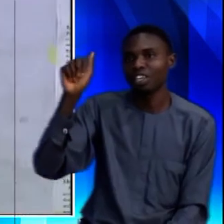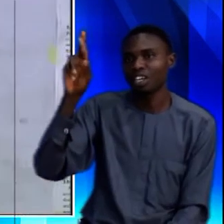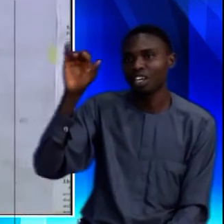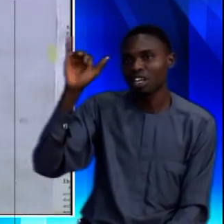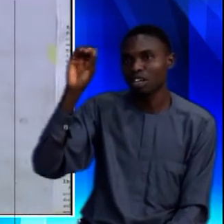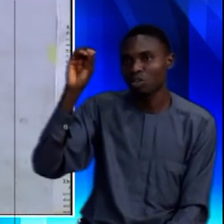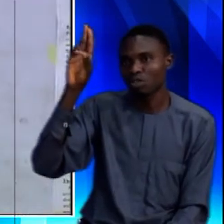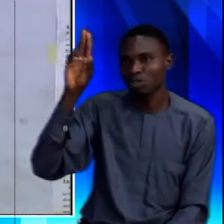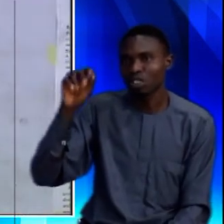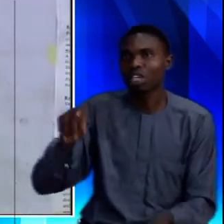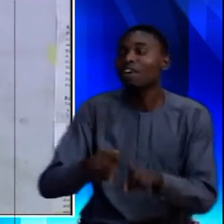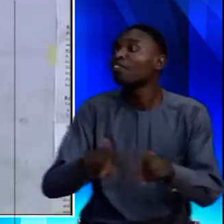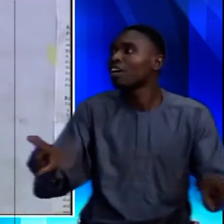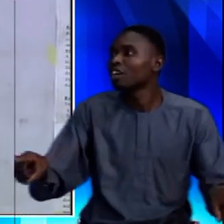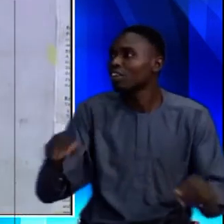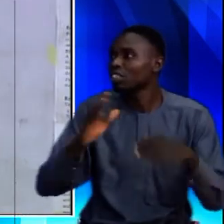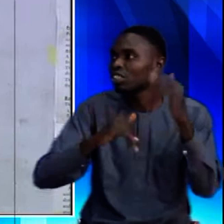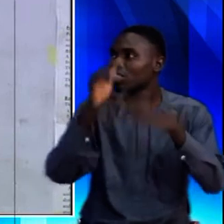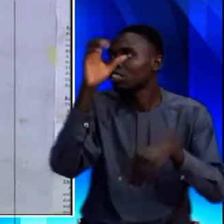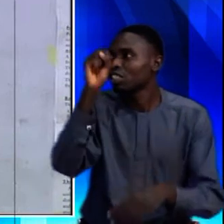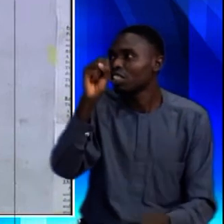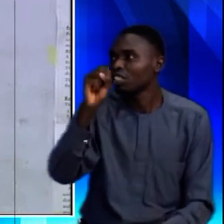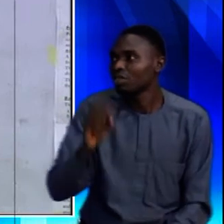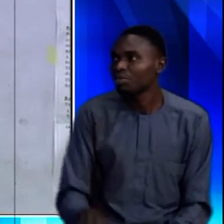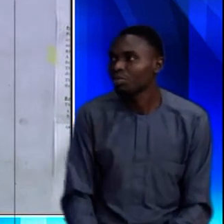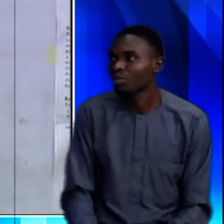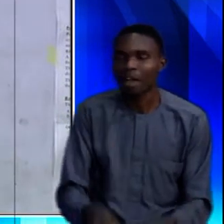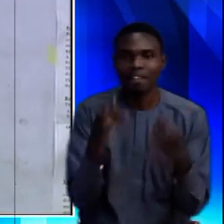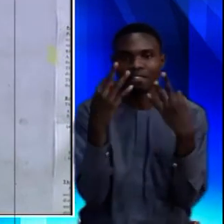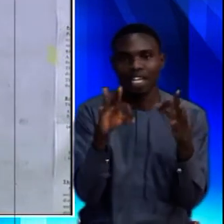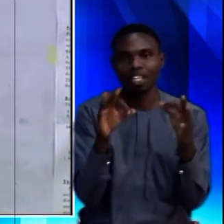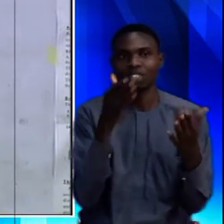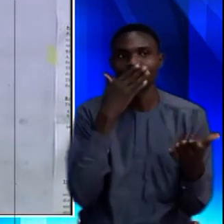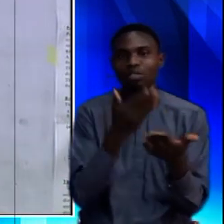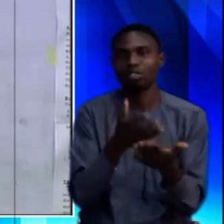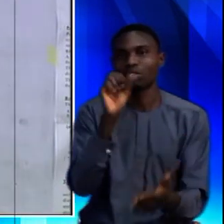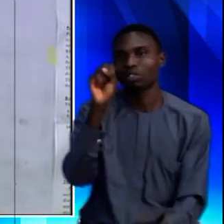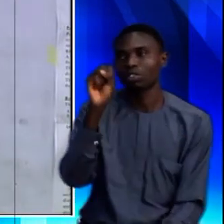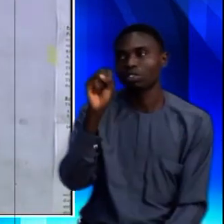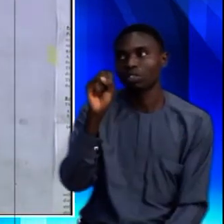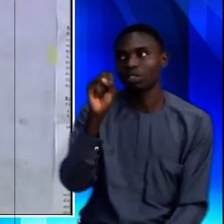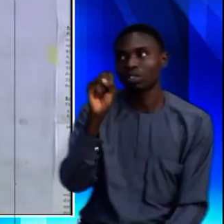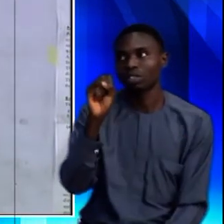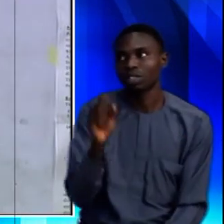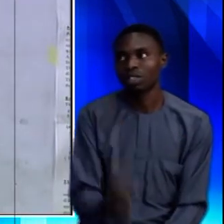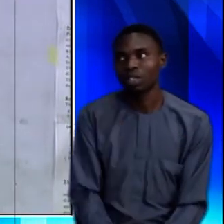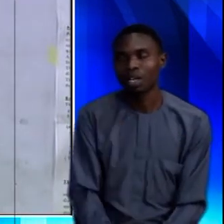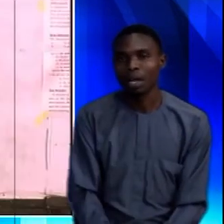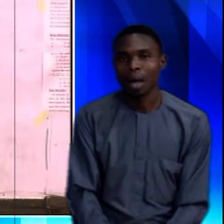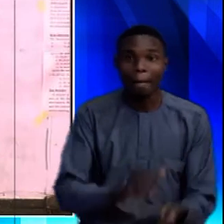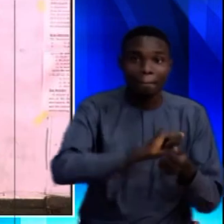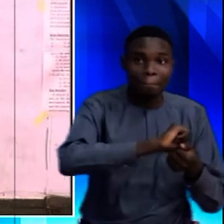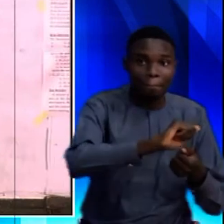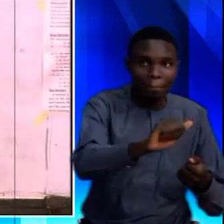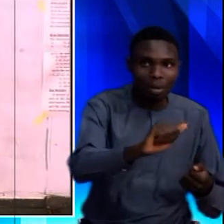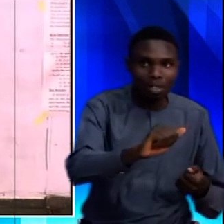Which finished goods, finish what? Goods pass before it reaches into the hand of the